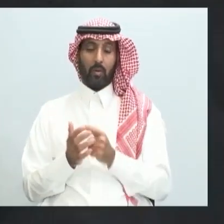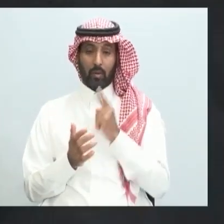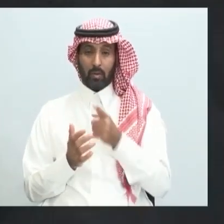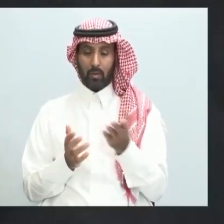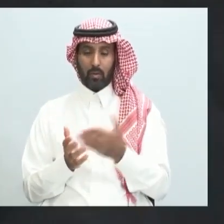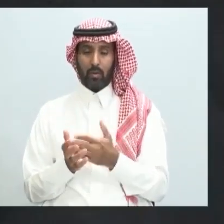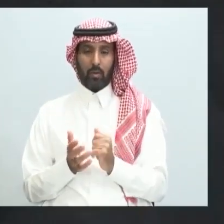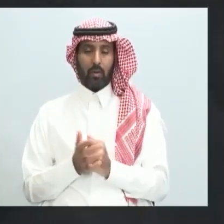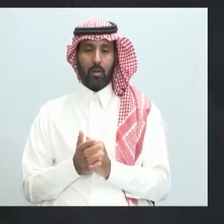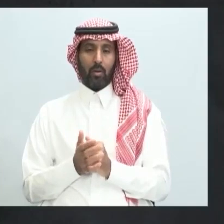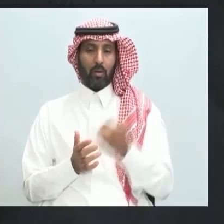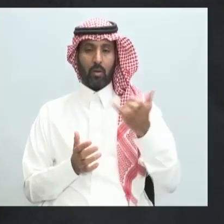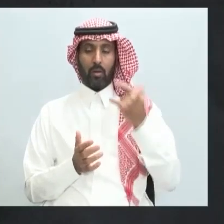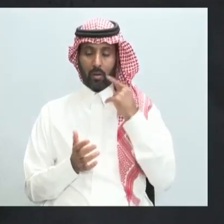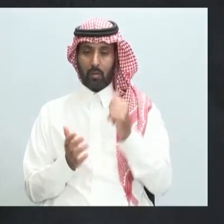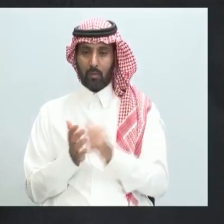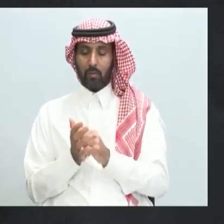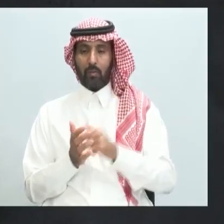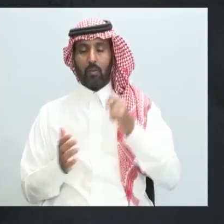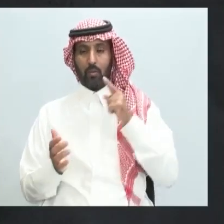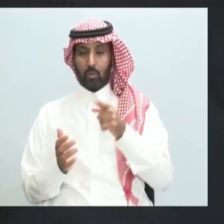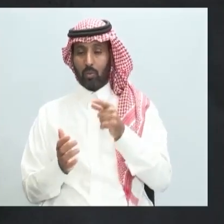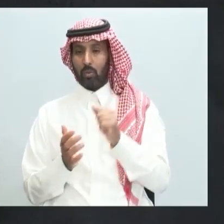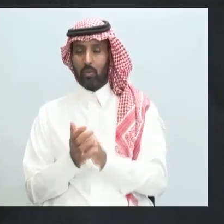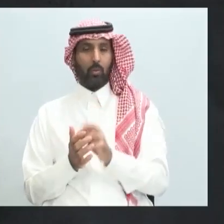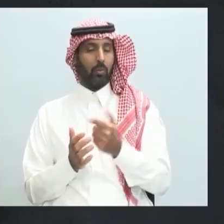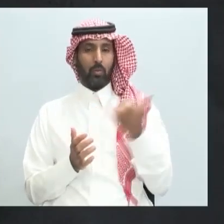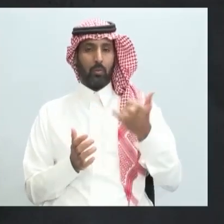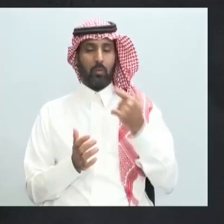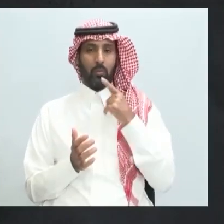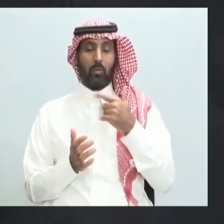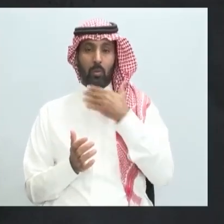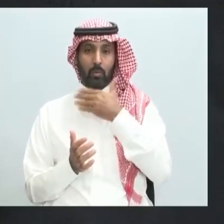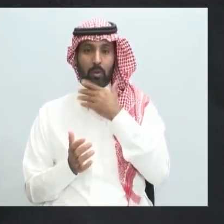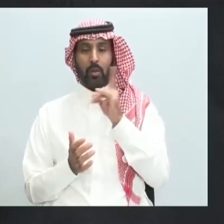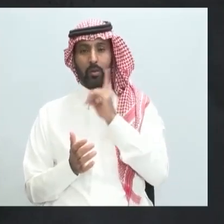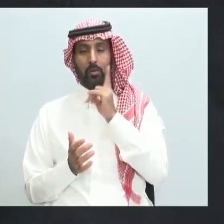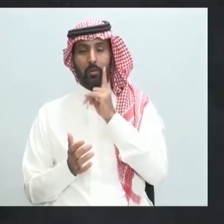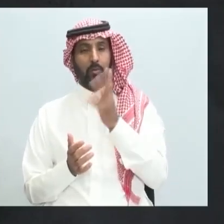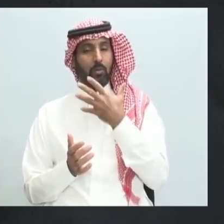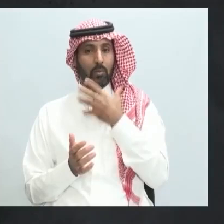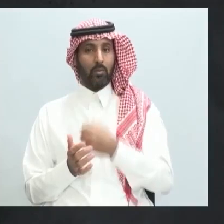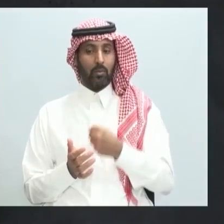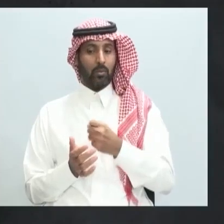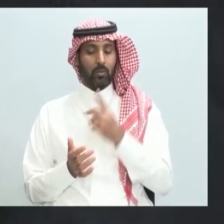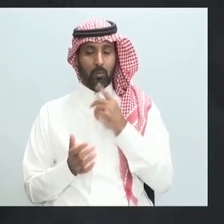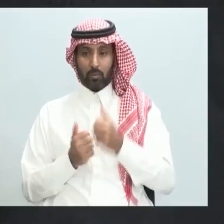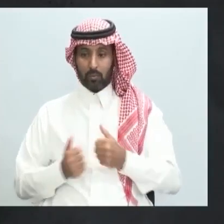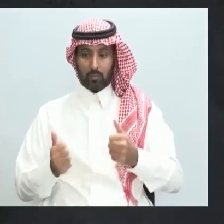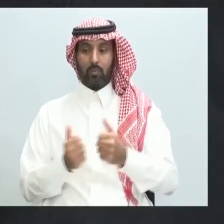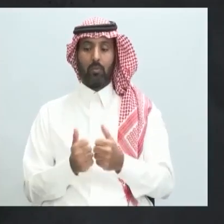you. What are the most important things in your home? Your father, your mother, your grandfather, your family, maybe